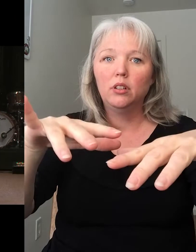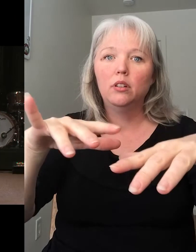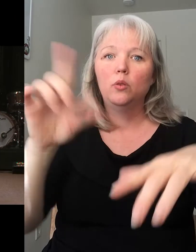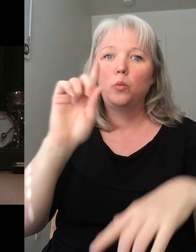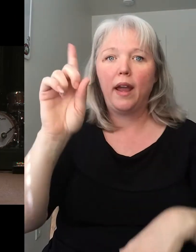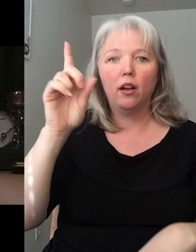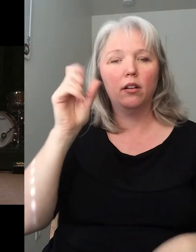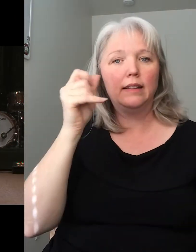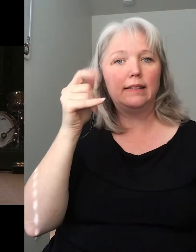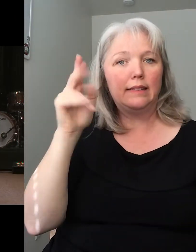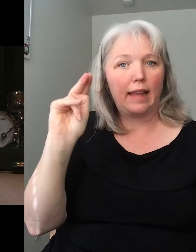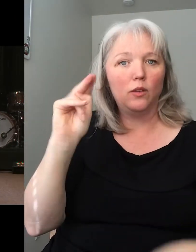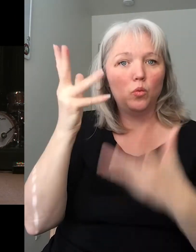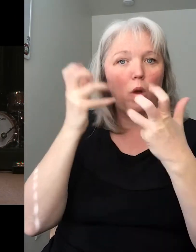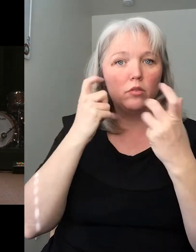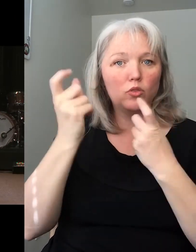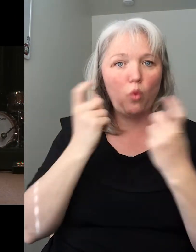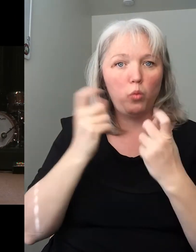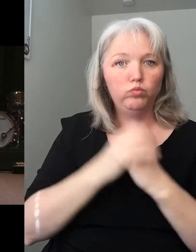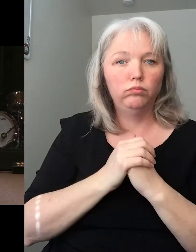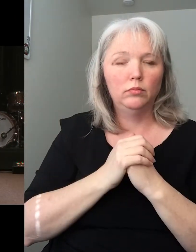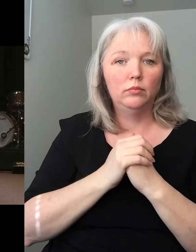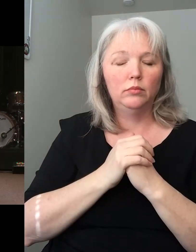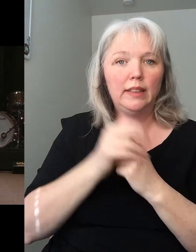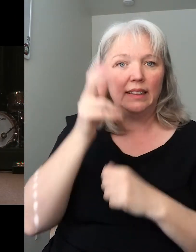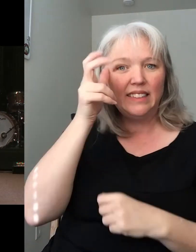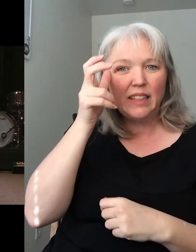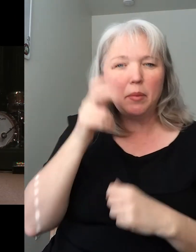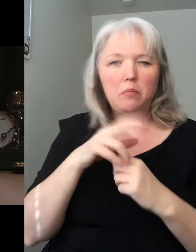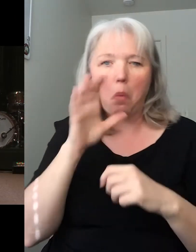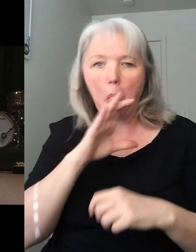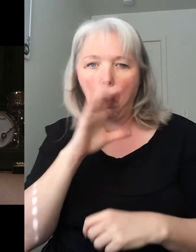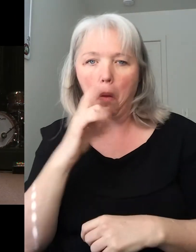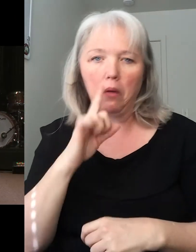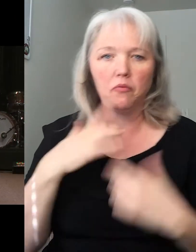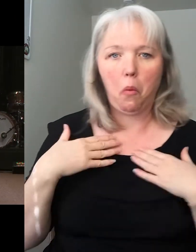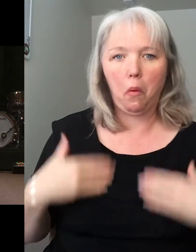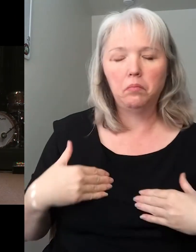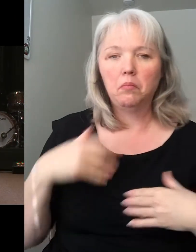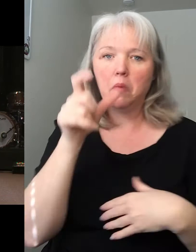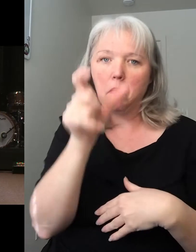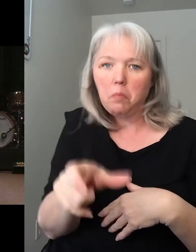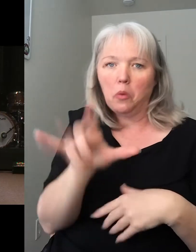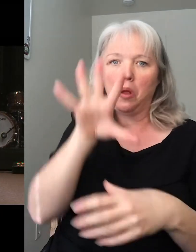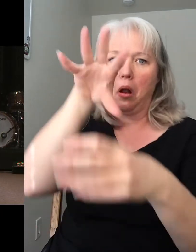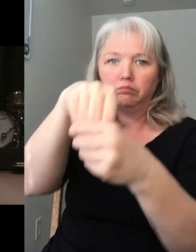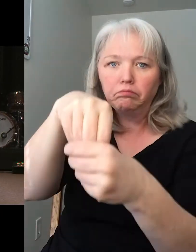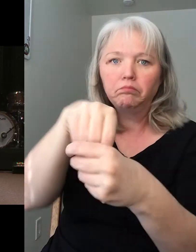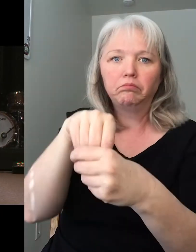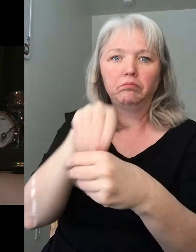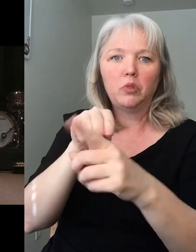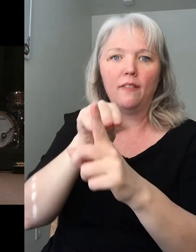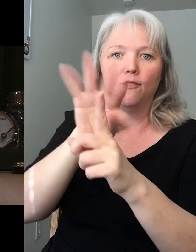wants to control. These demons are looking for a body to inhabit or to influence, something that they